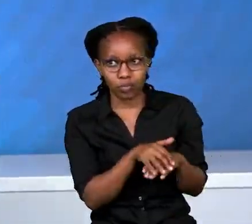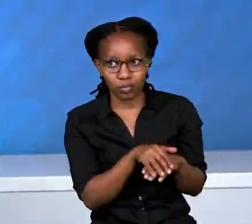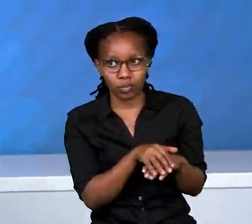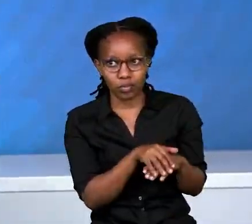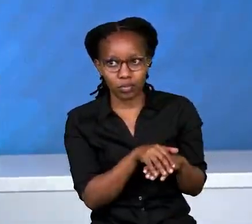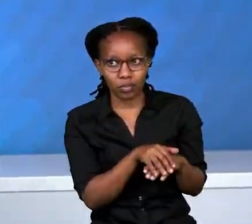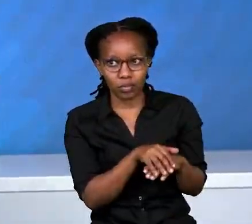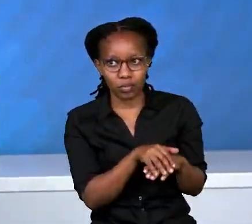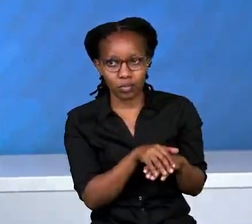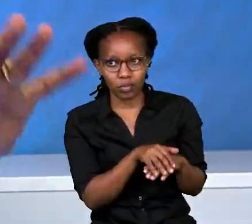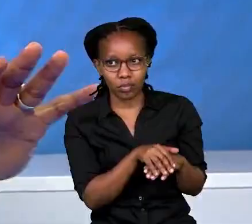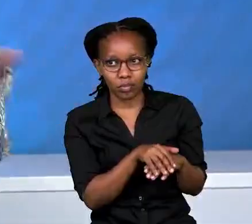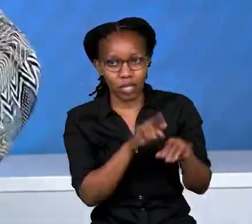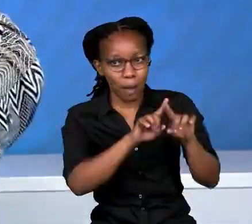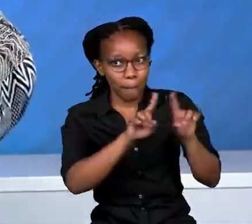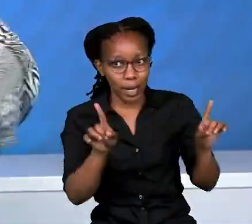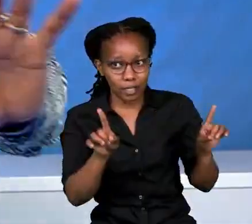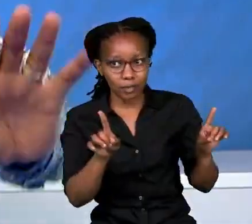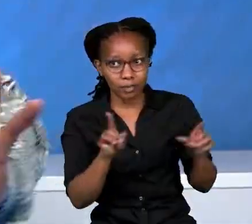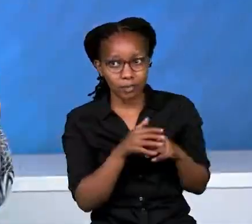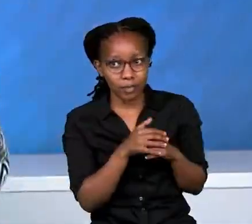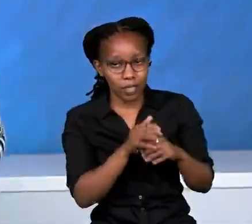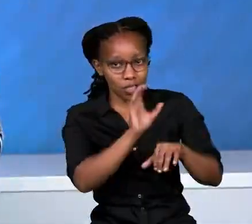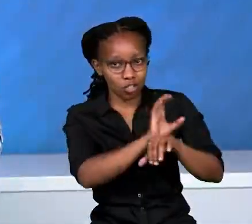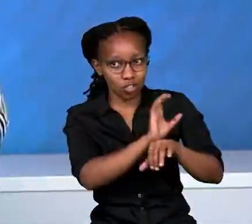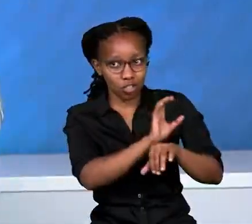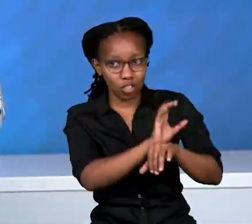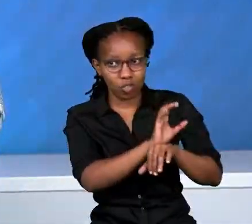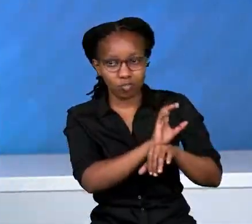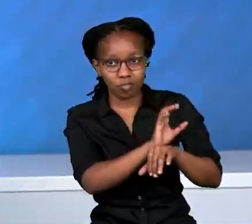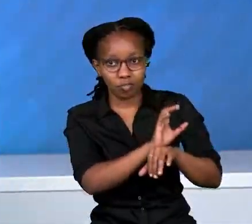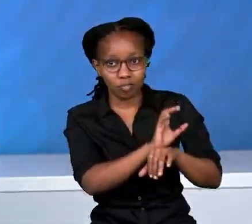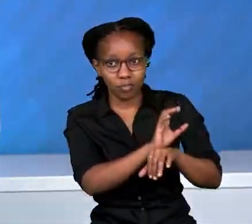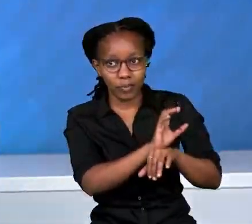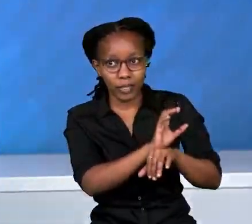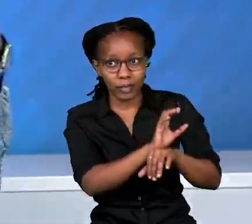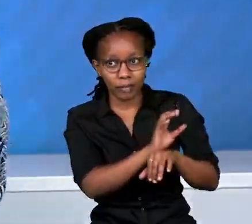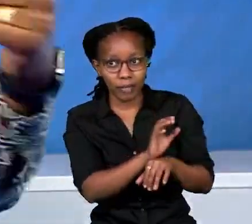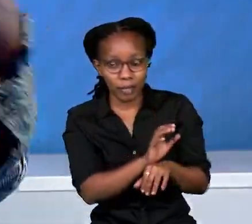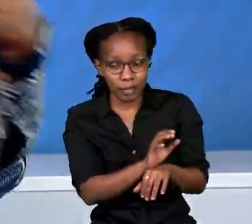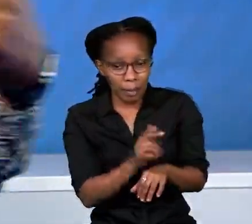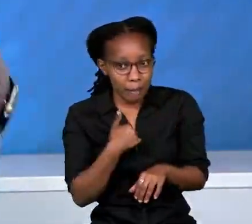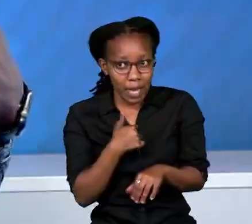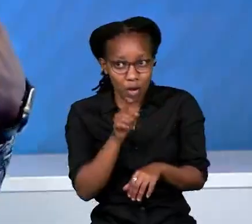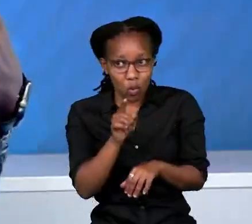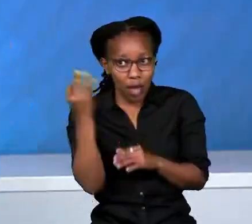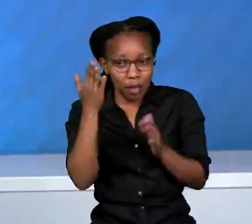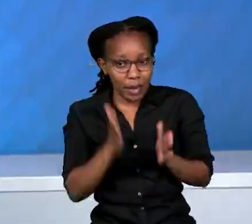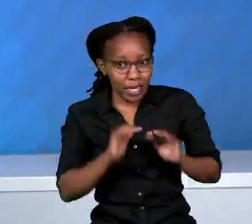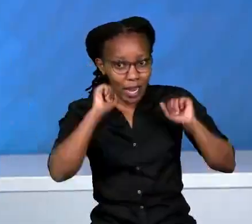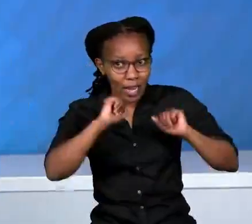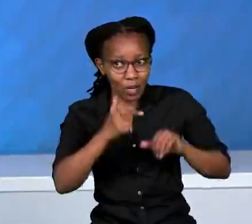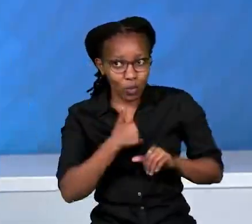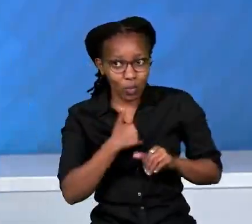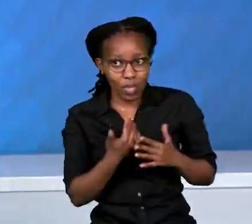that realization will come to pass. But the thing that we are ending about church is that me and you will, and the pastors here will agree with me, it